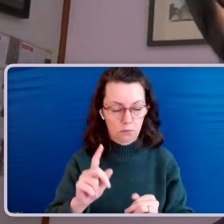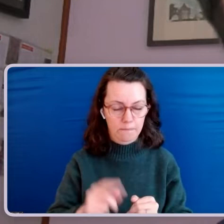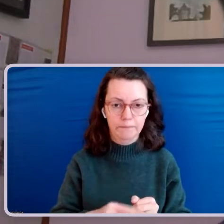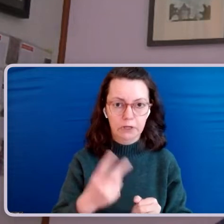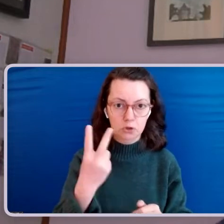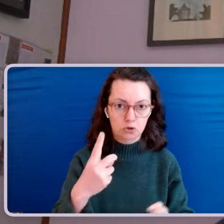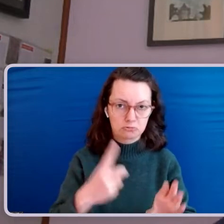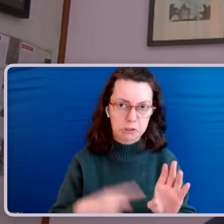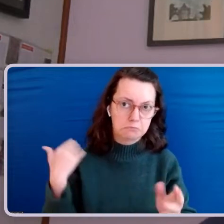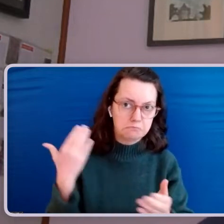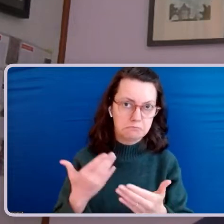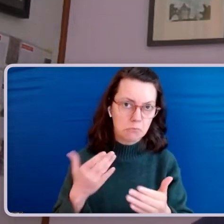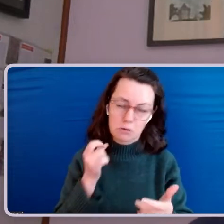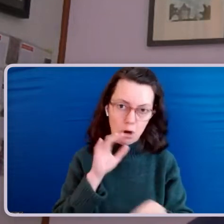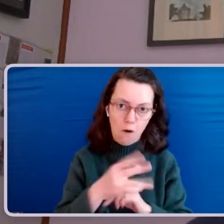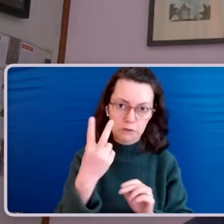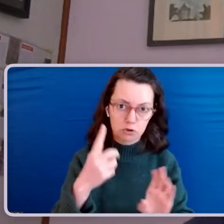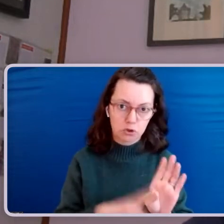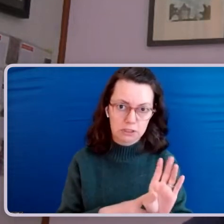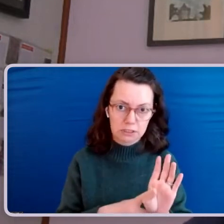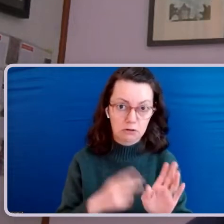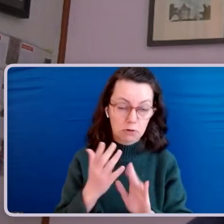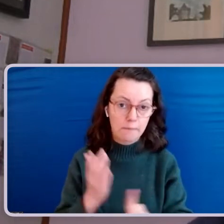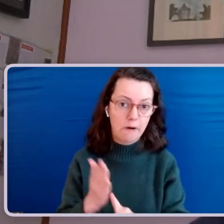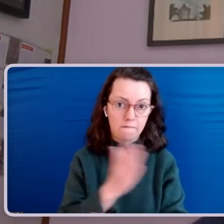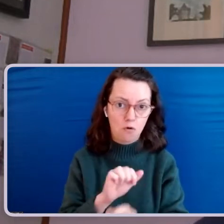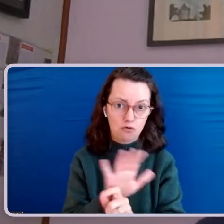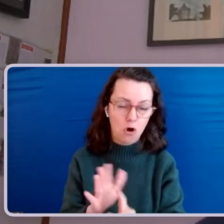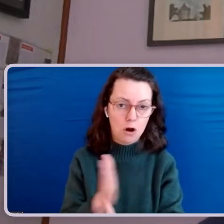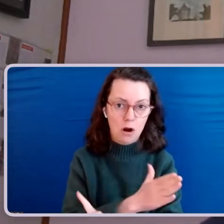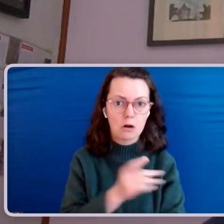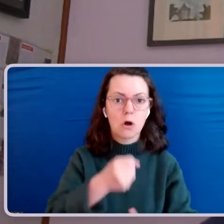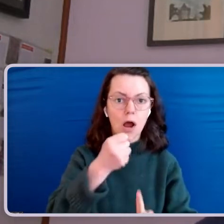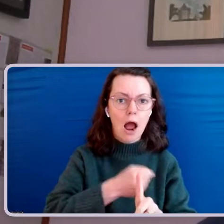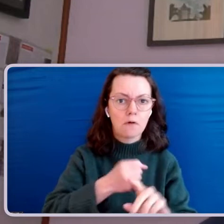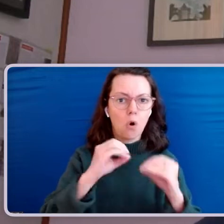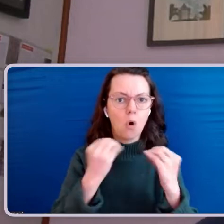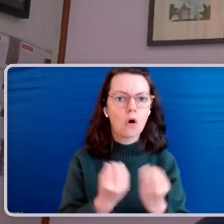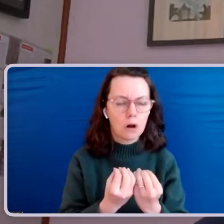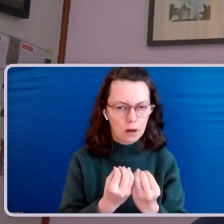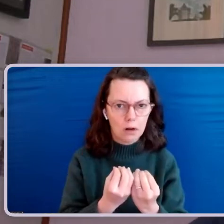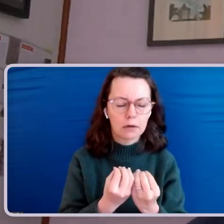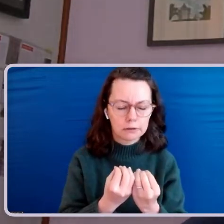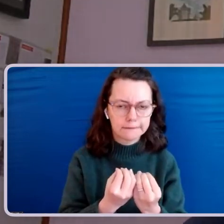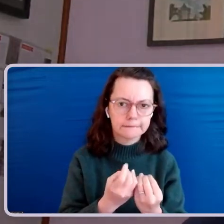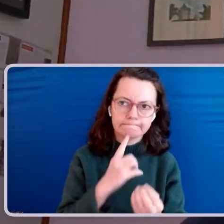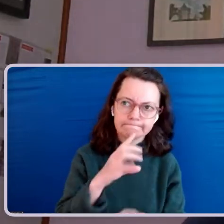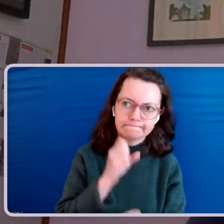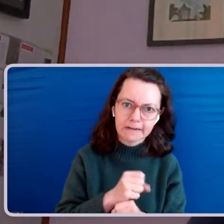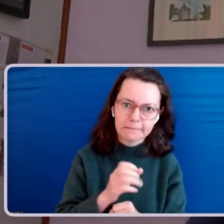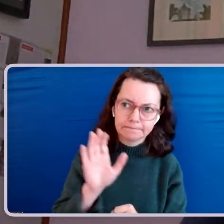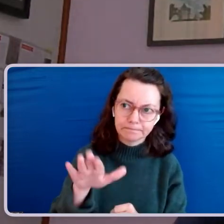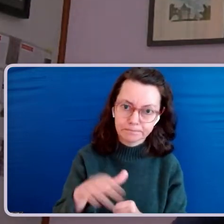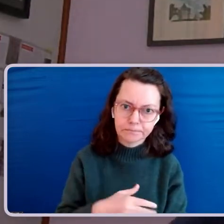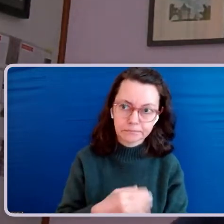more than that, in pre-pandemic, advocacy organisations have been telling government that there are certain